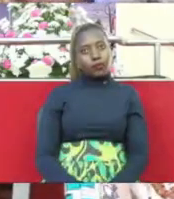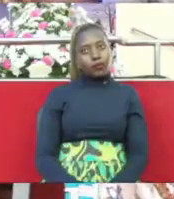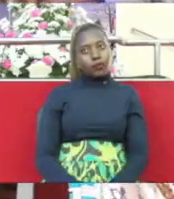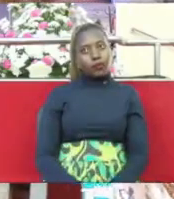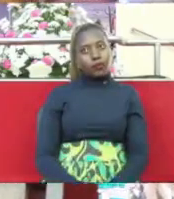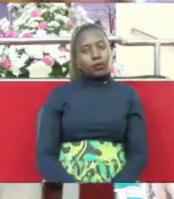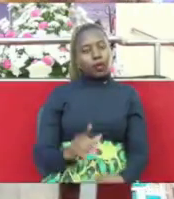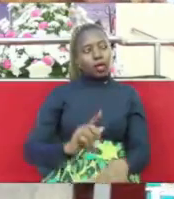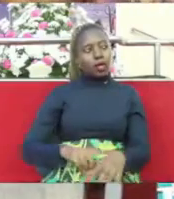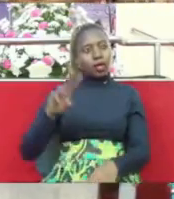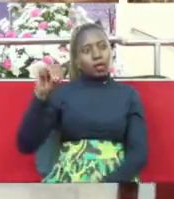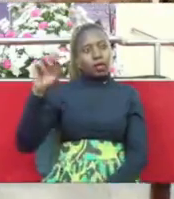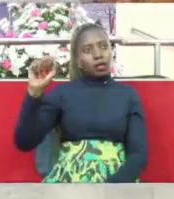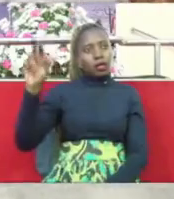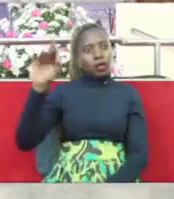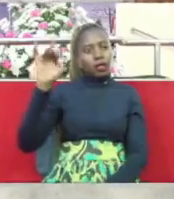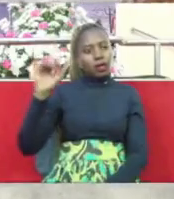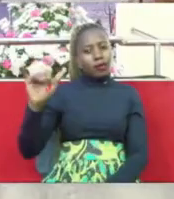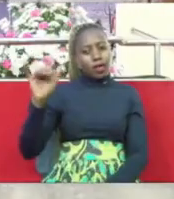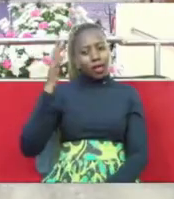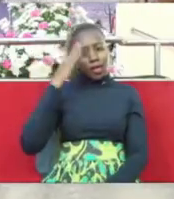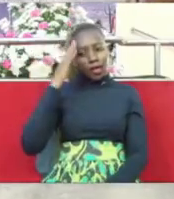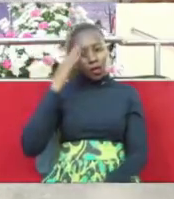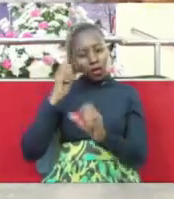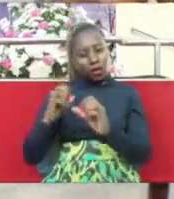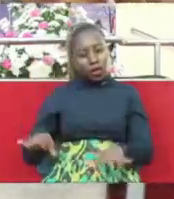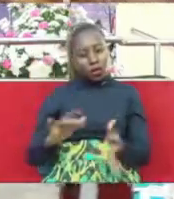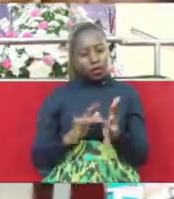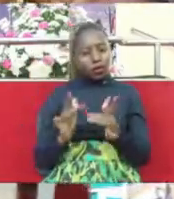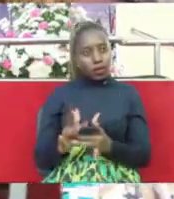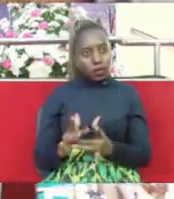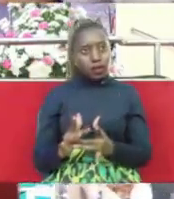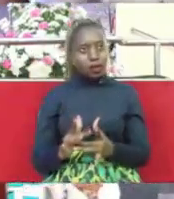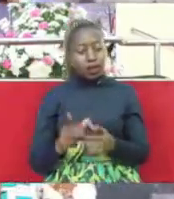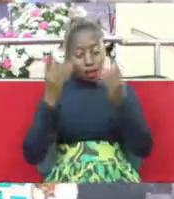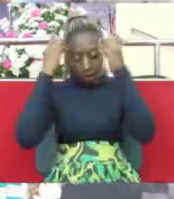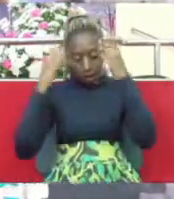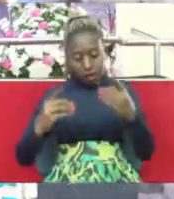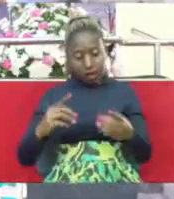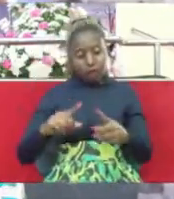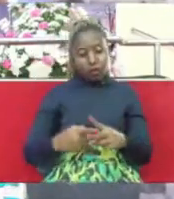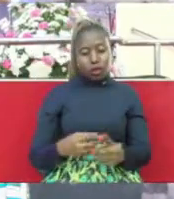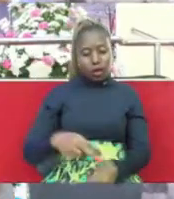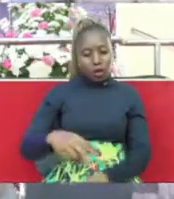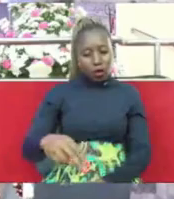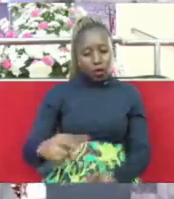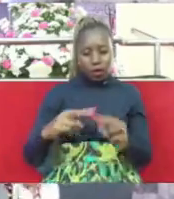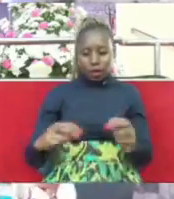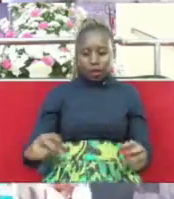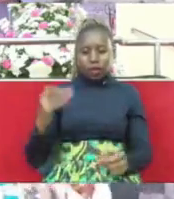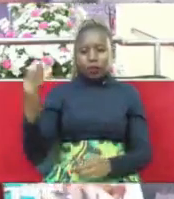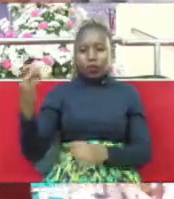When Mary and Joseph realized that they had lost Jesus, they opted to start walking. They looked for him for 3 days and found him in